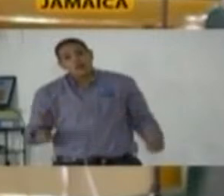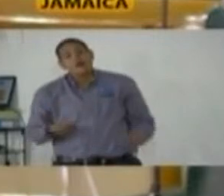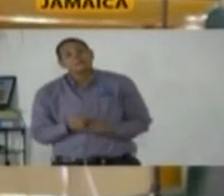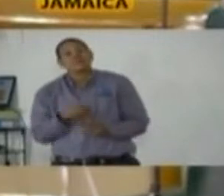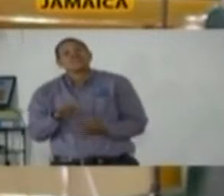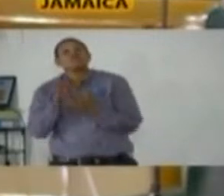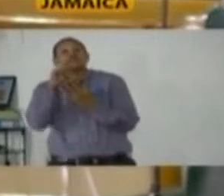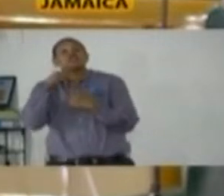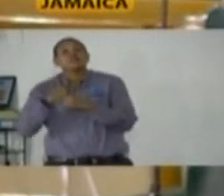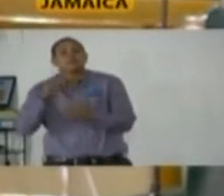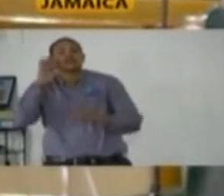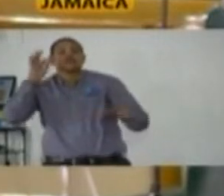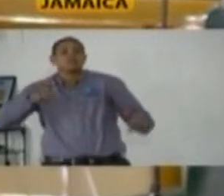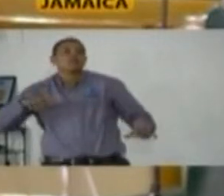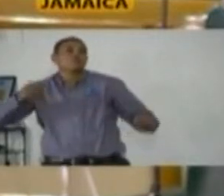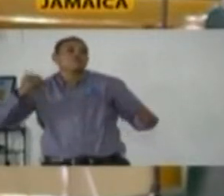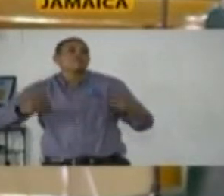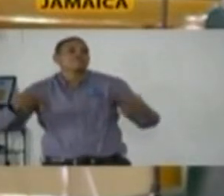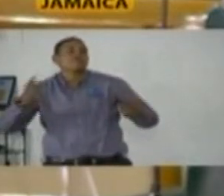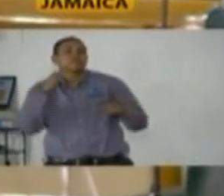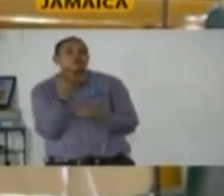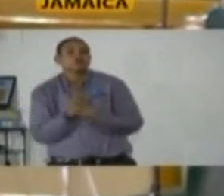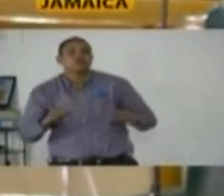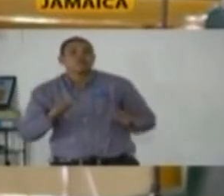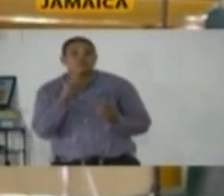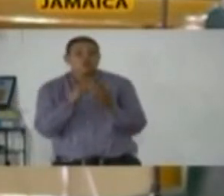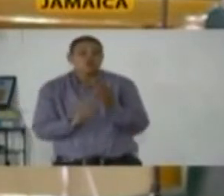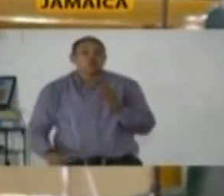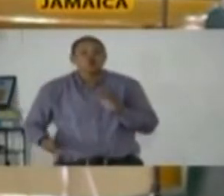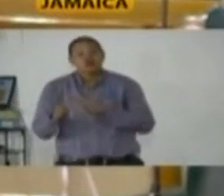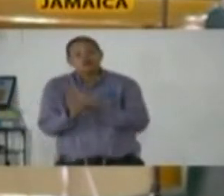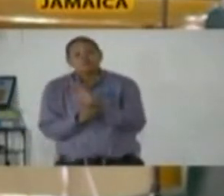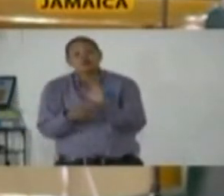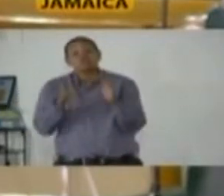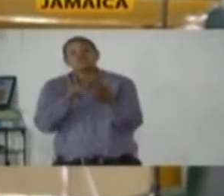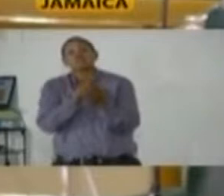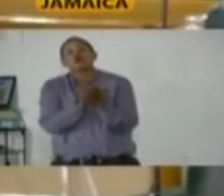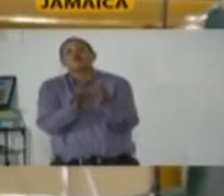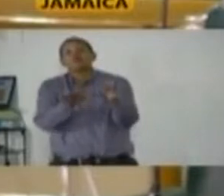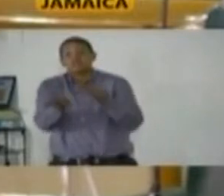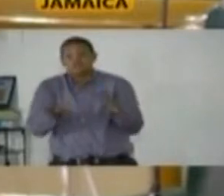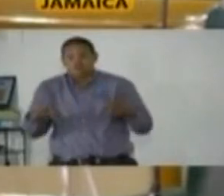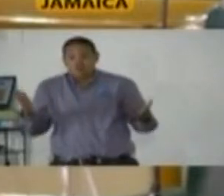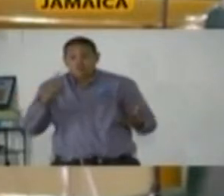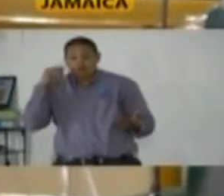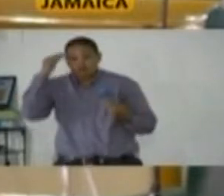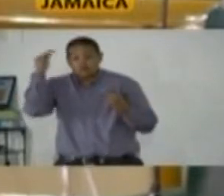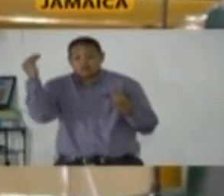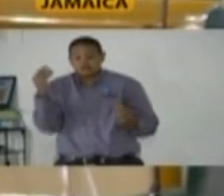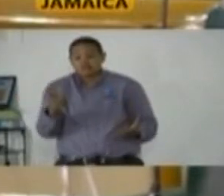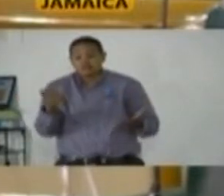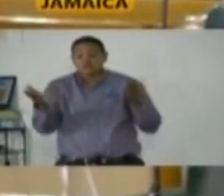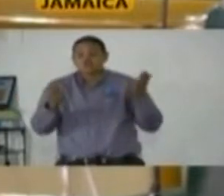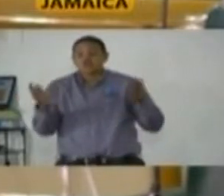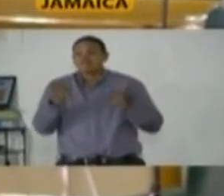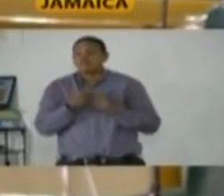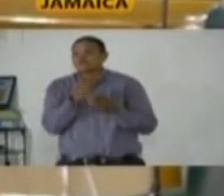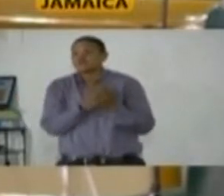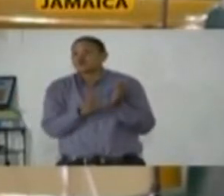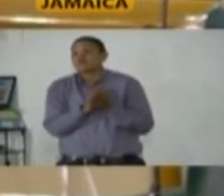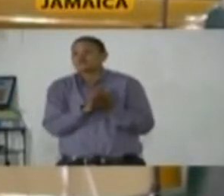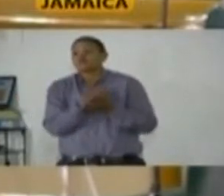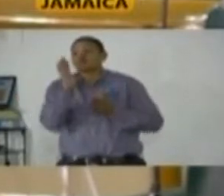relate to searches. The policy document describes what is a search and under what conditions they can have searches. Some schools will be